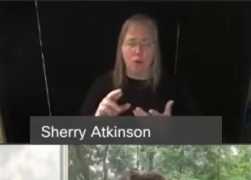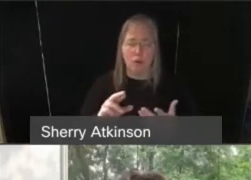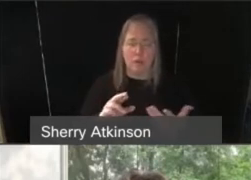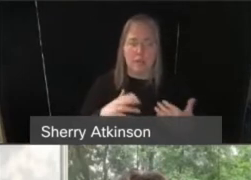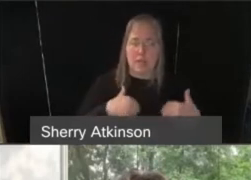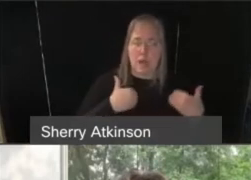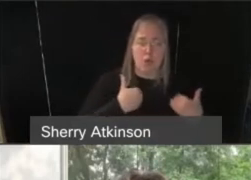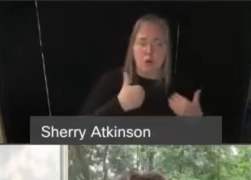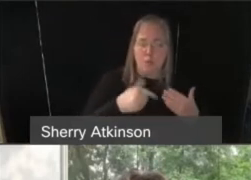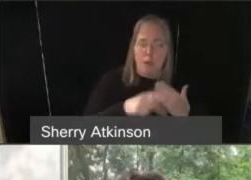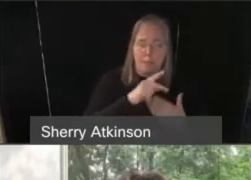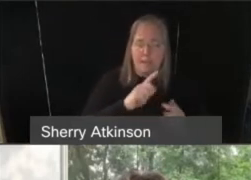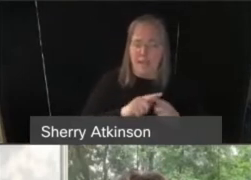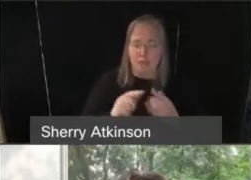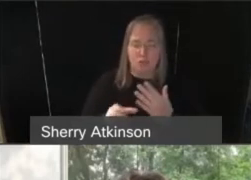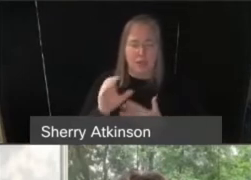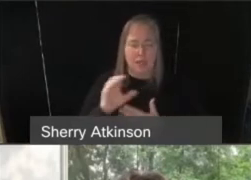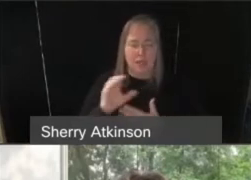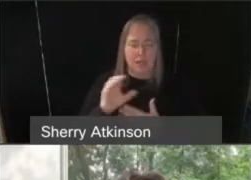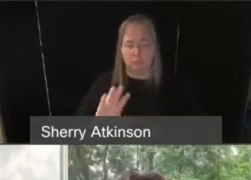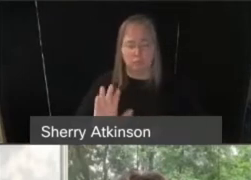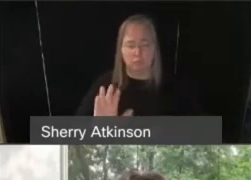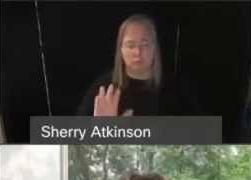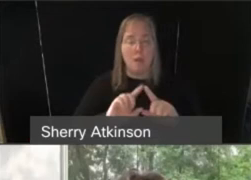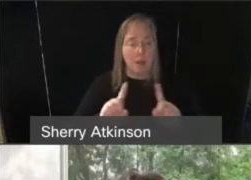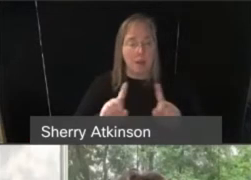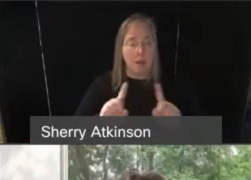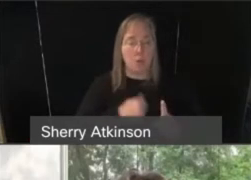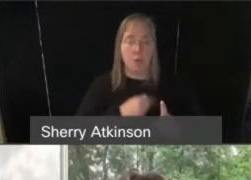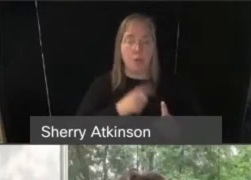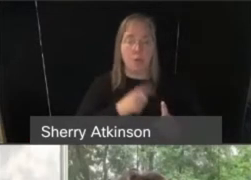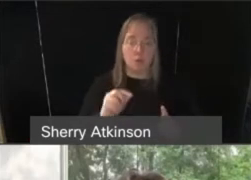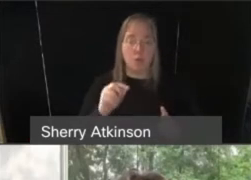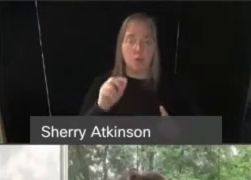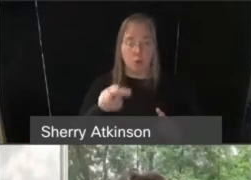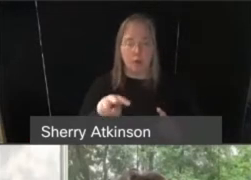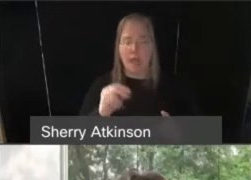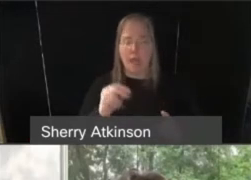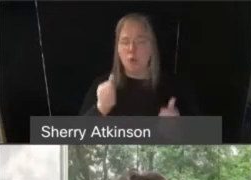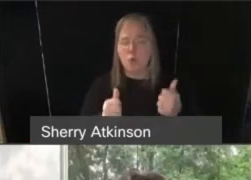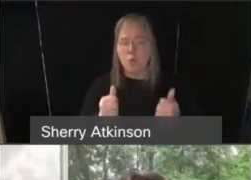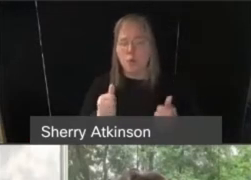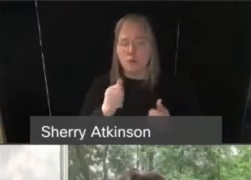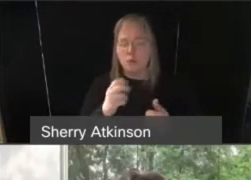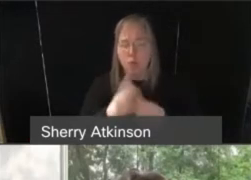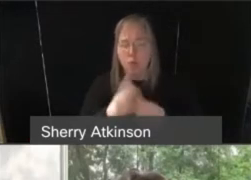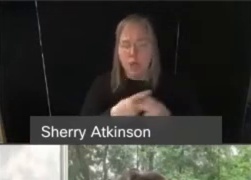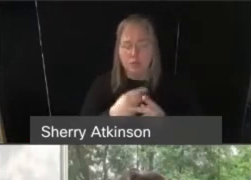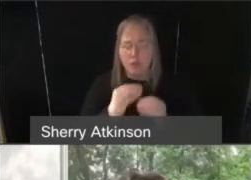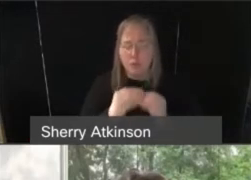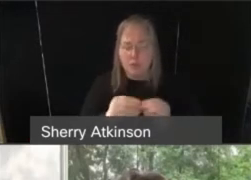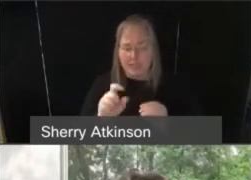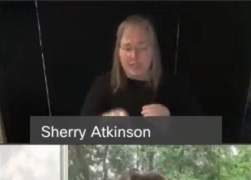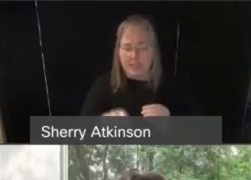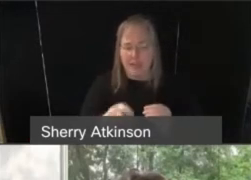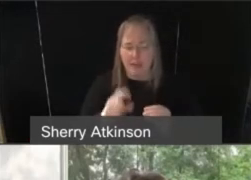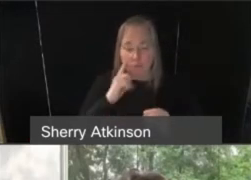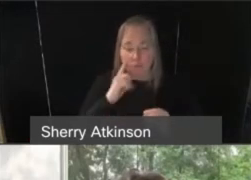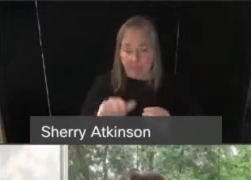as a criteria, but we do look at the repairs that are needed within a neighborhood and fix the entire neighborhood and walk